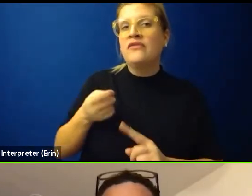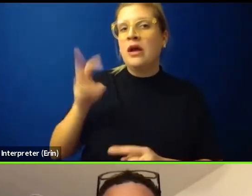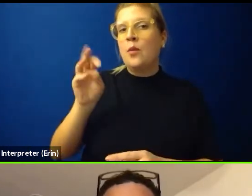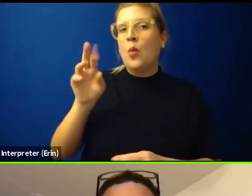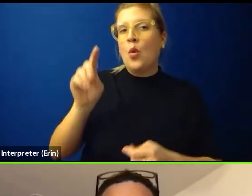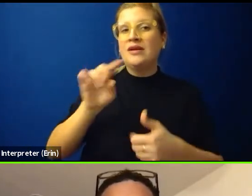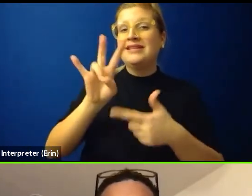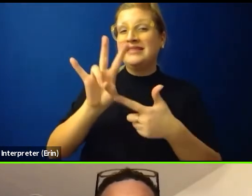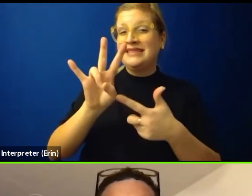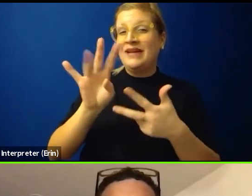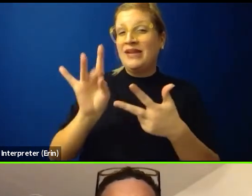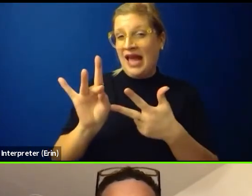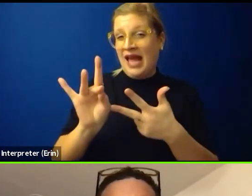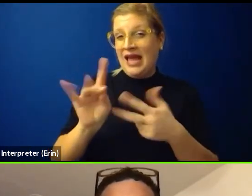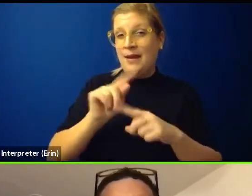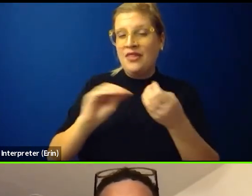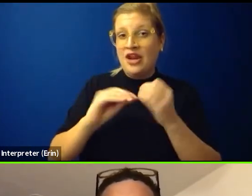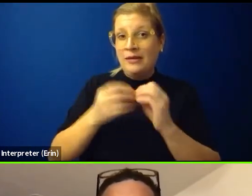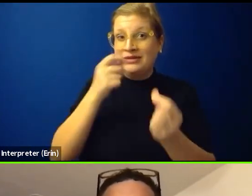just don't know the numbers offhand.